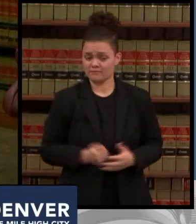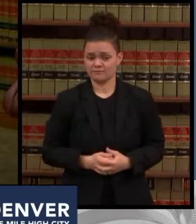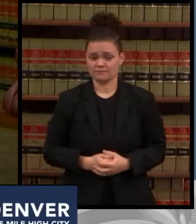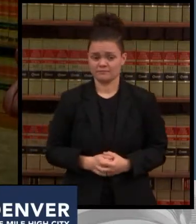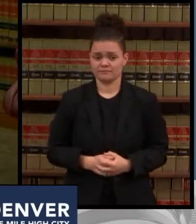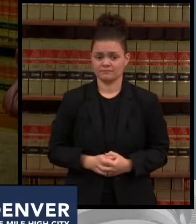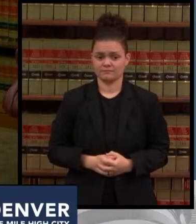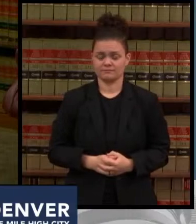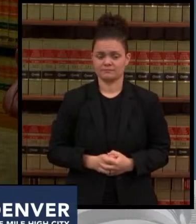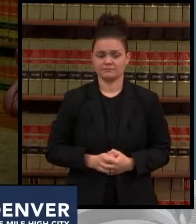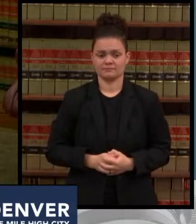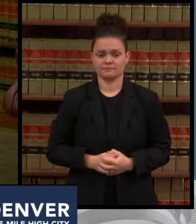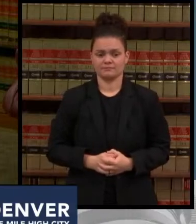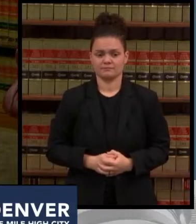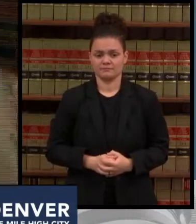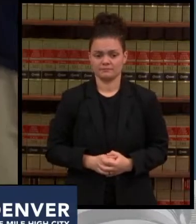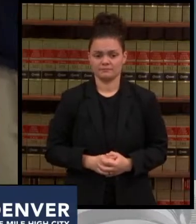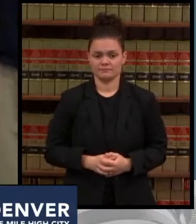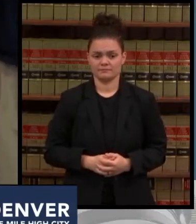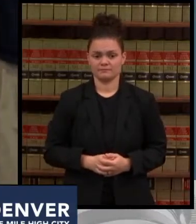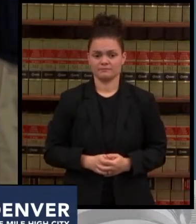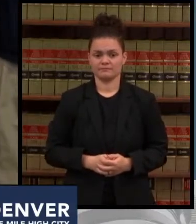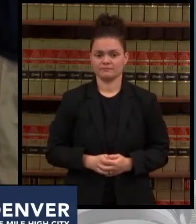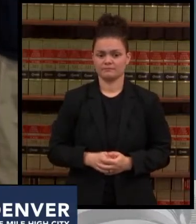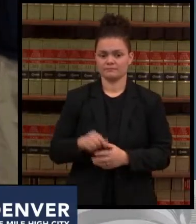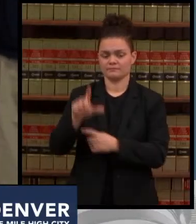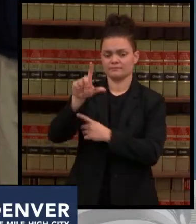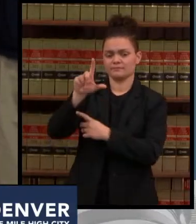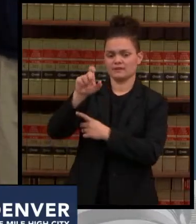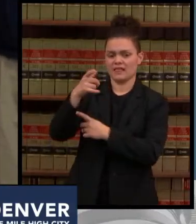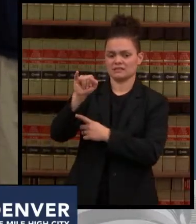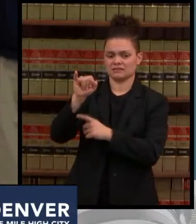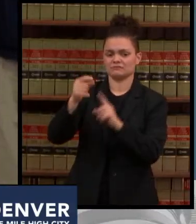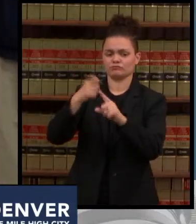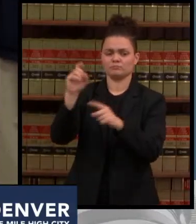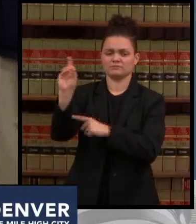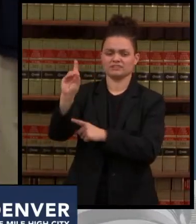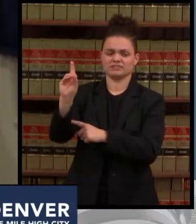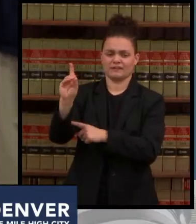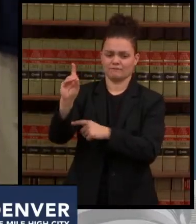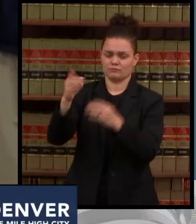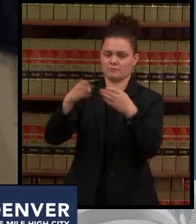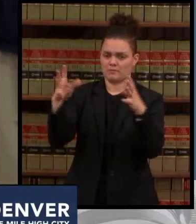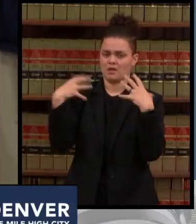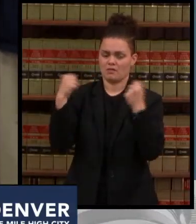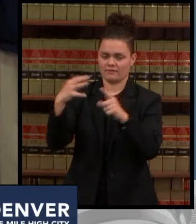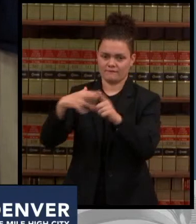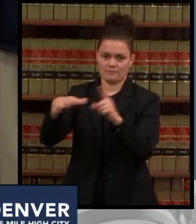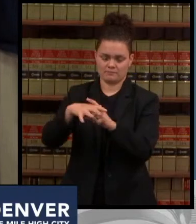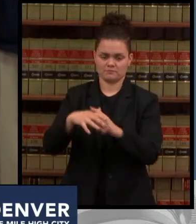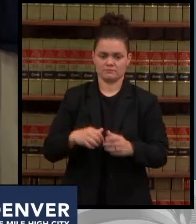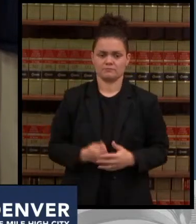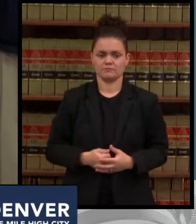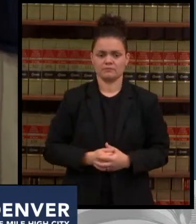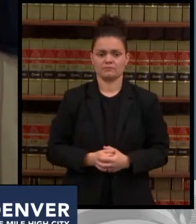Lexi Nolan with Boulder County Public Health. I'll say that we have rolled out a voluntary vaccination program for our businesses that's been